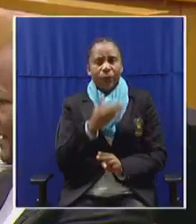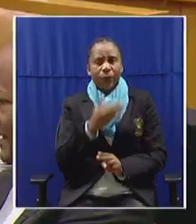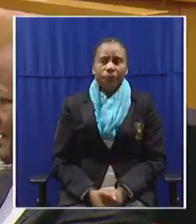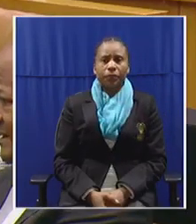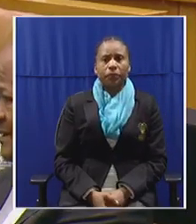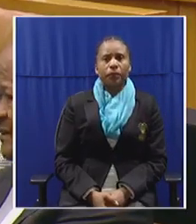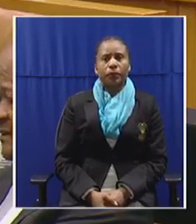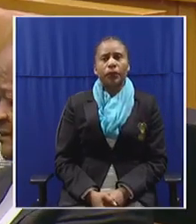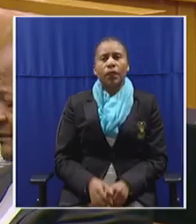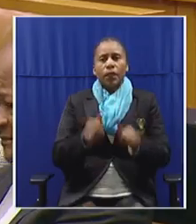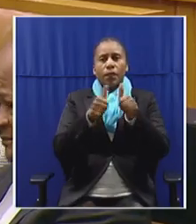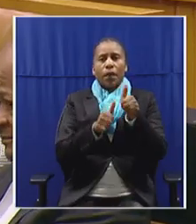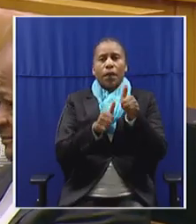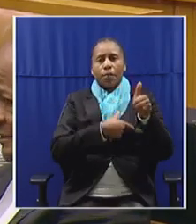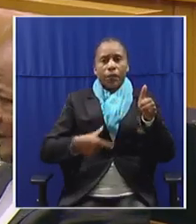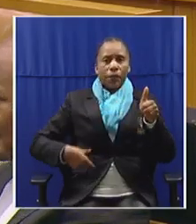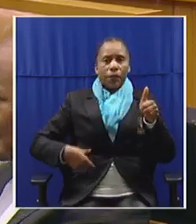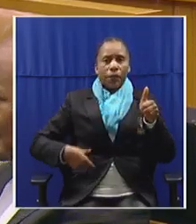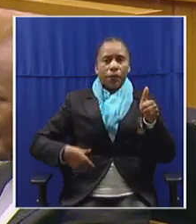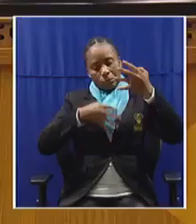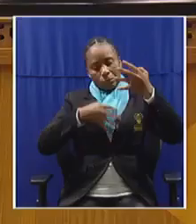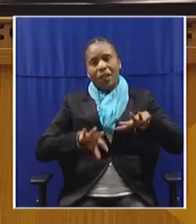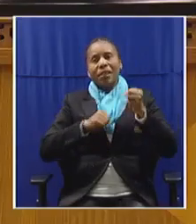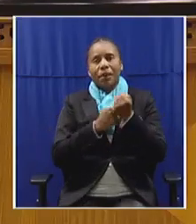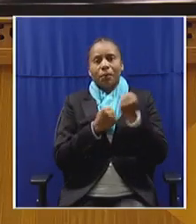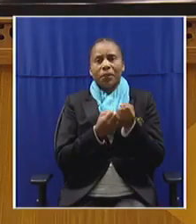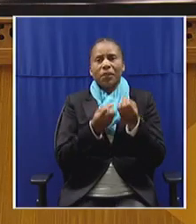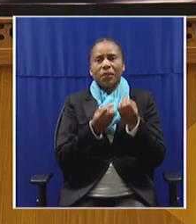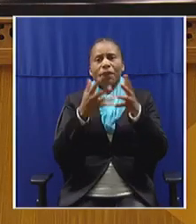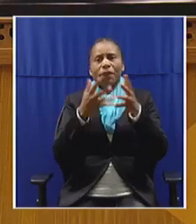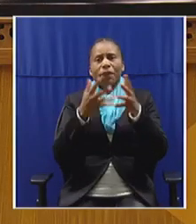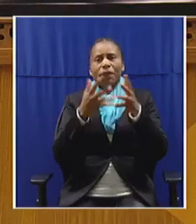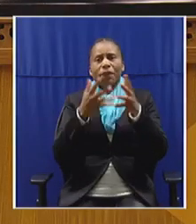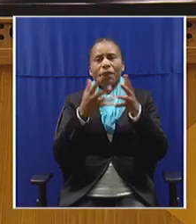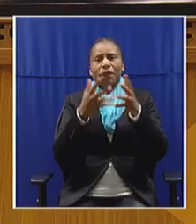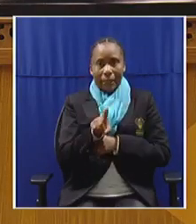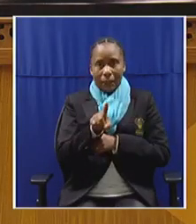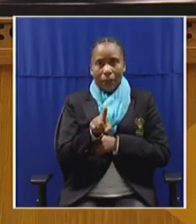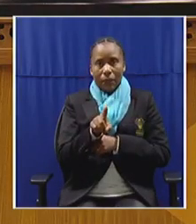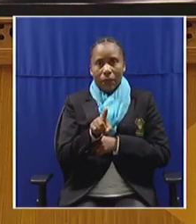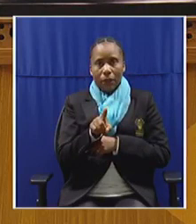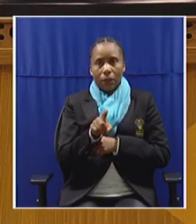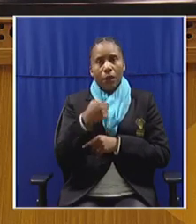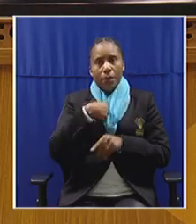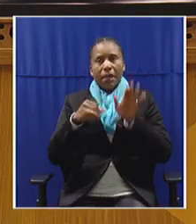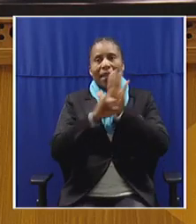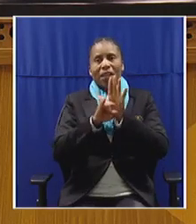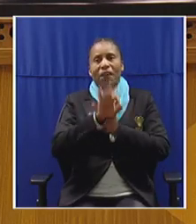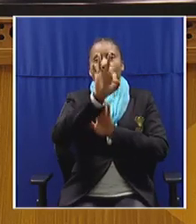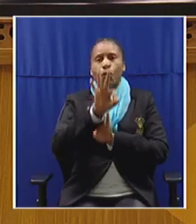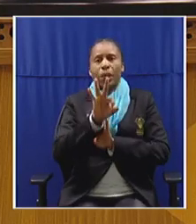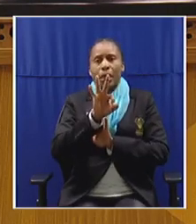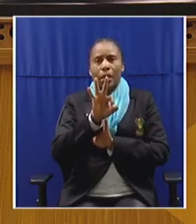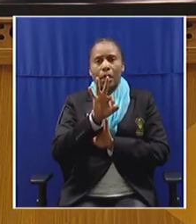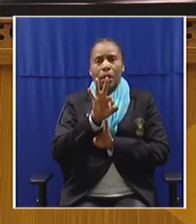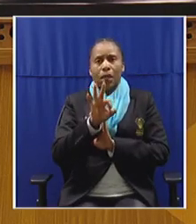President, you have been given a number of supplementaries in that question. I have identified about 3. You are free